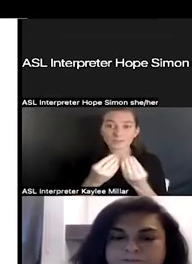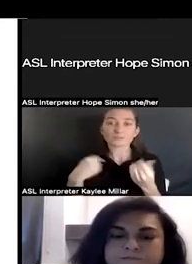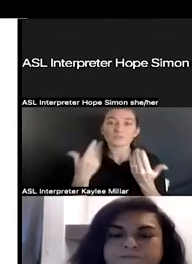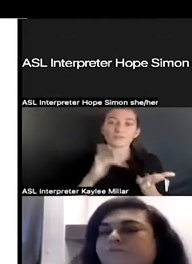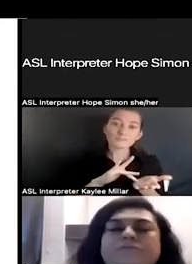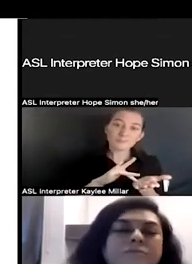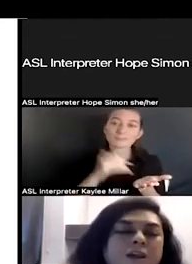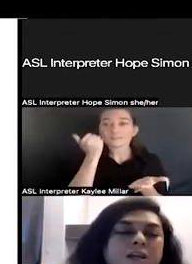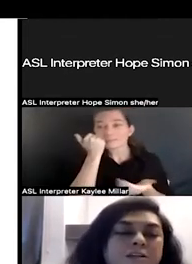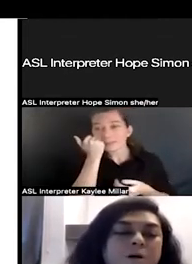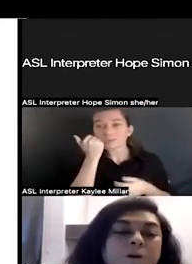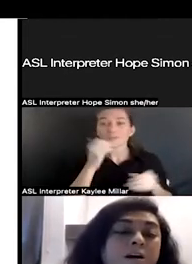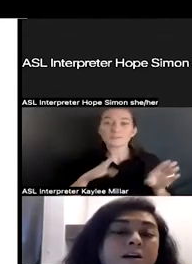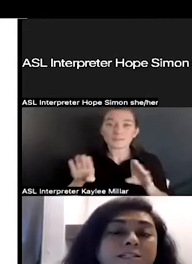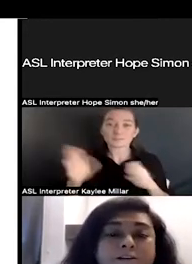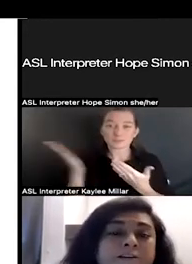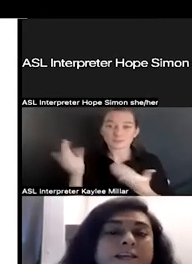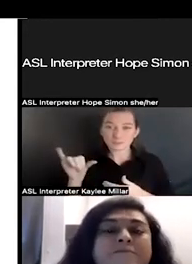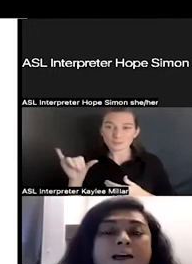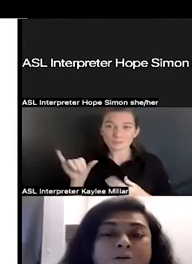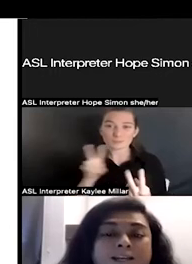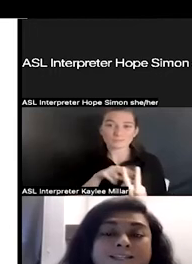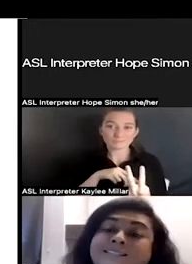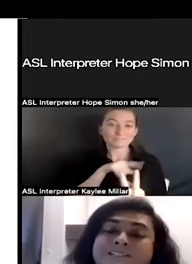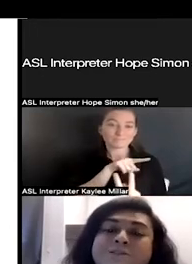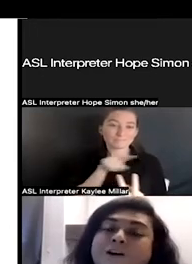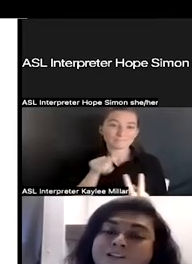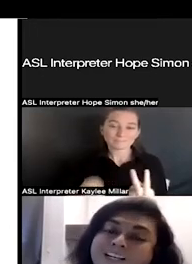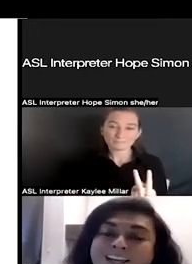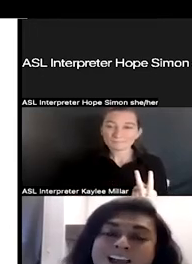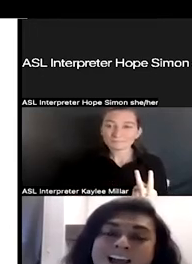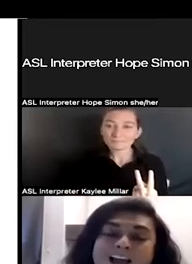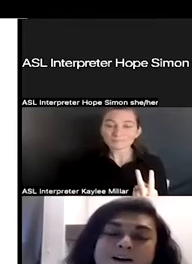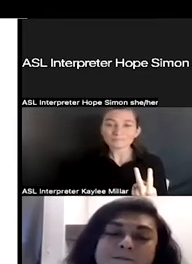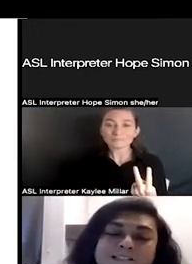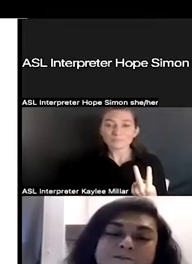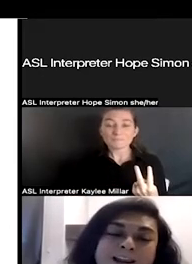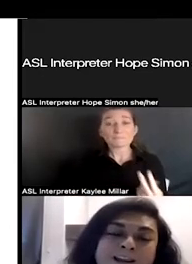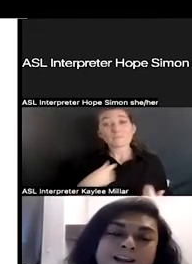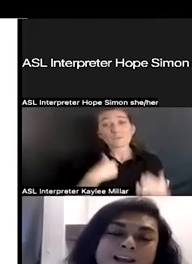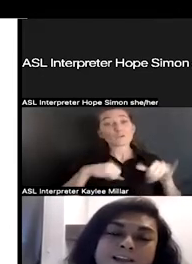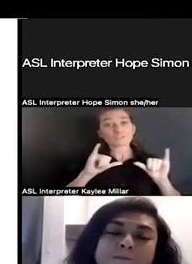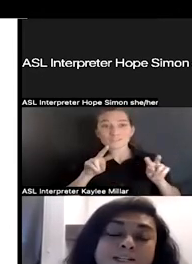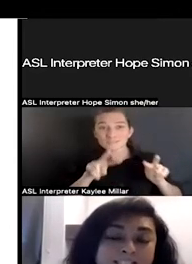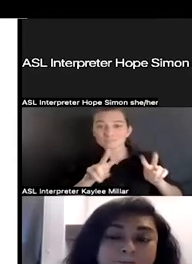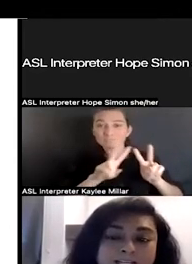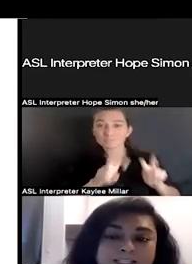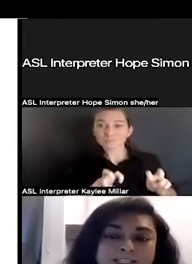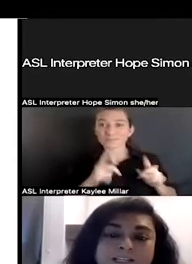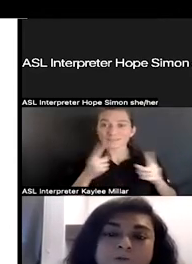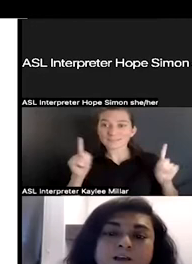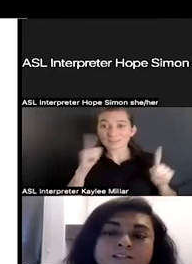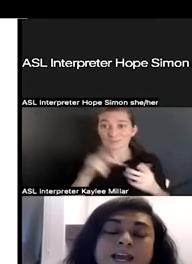services. So we are continually evaluating the success of this project by surveying the